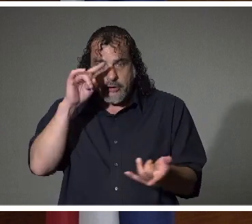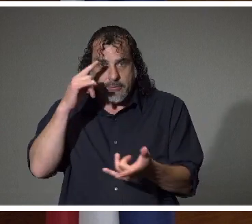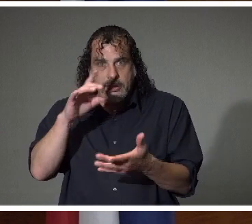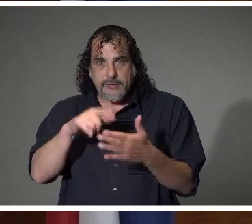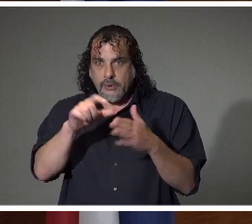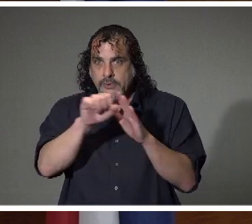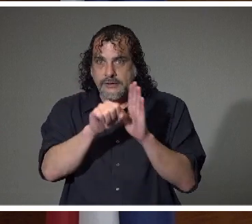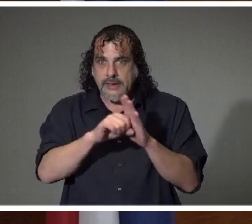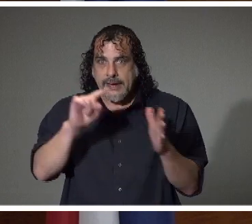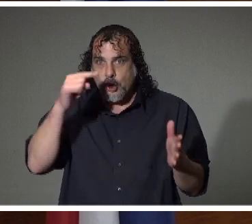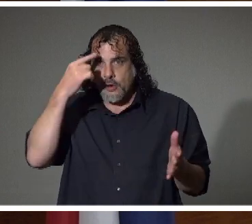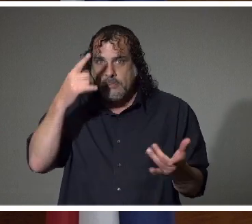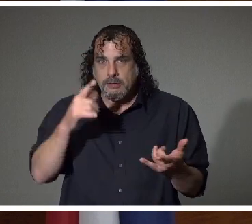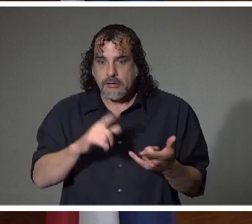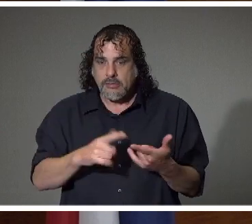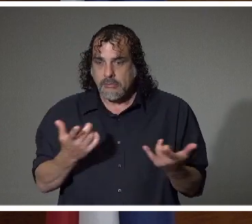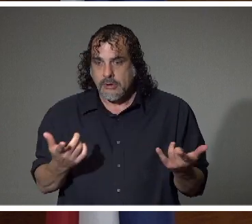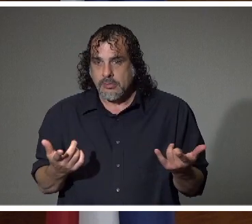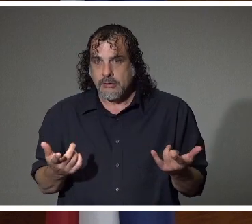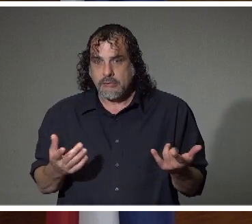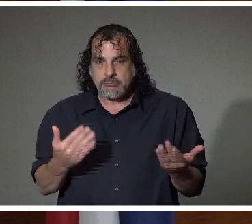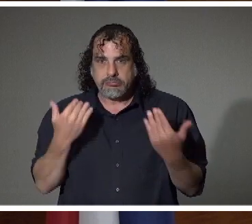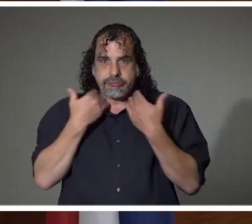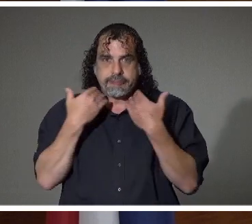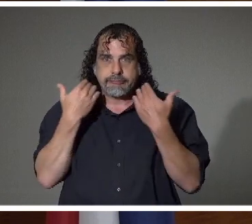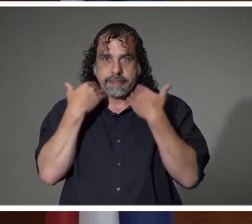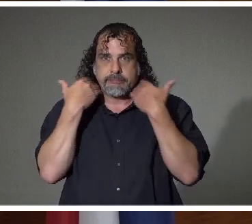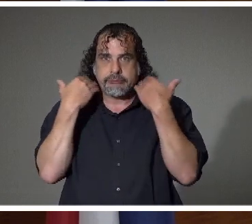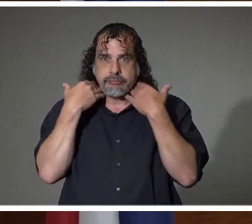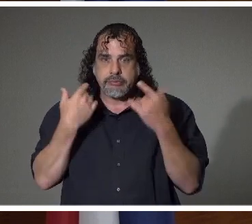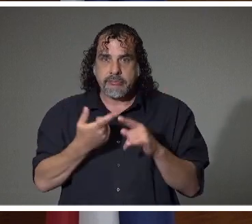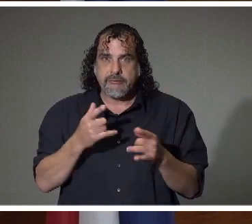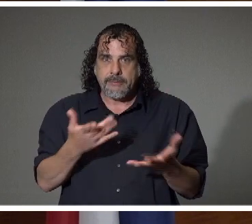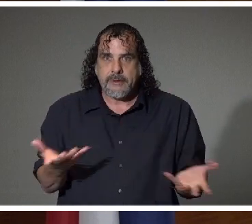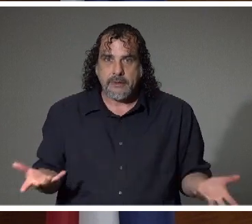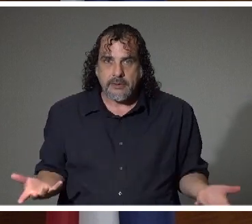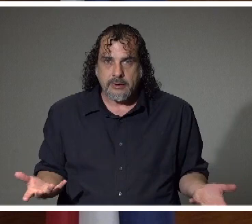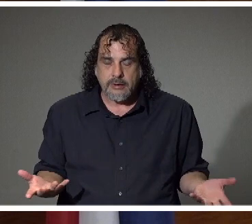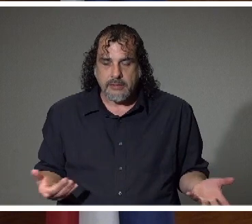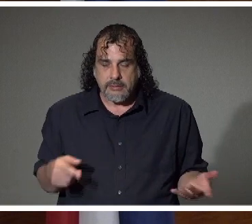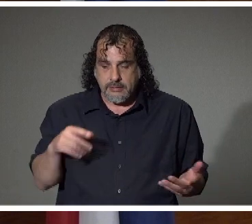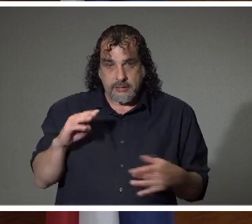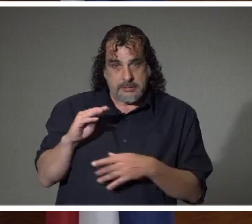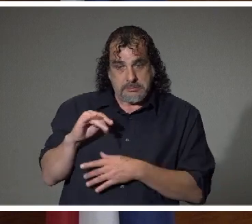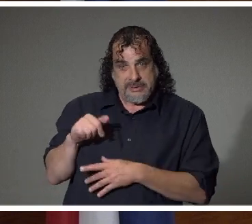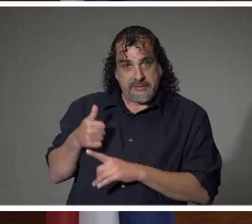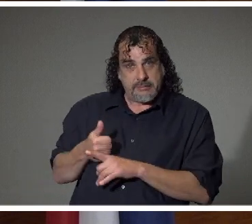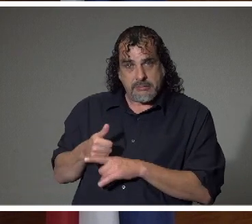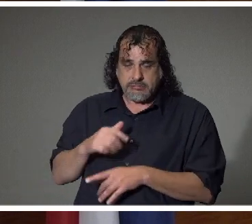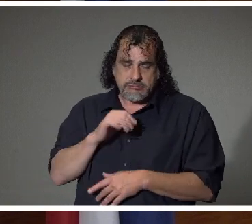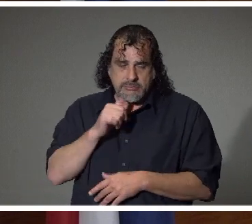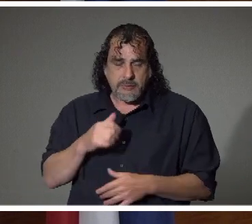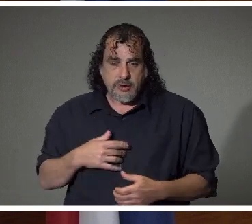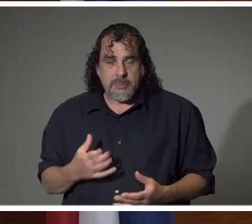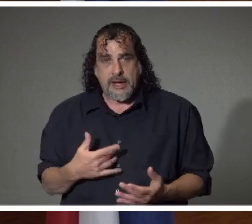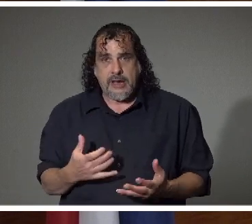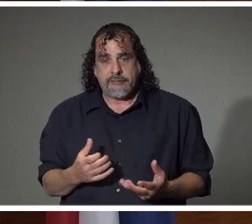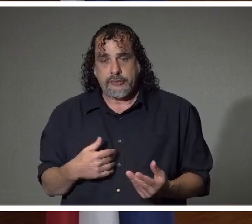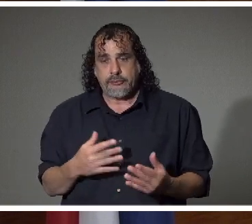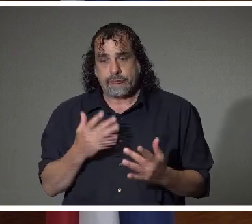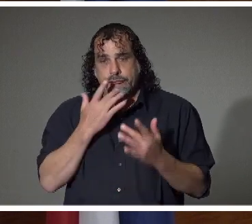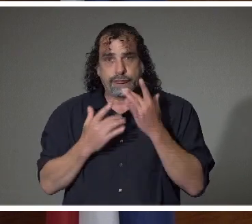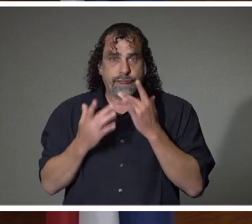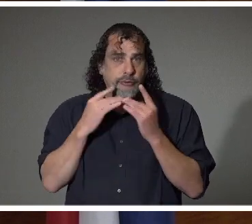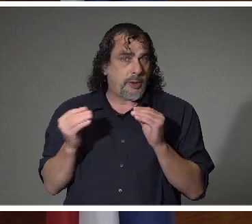state governments, got the chance of being bankrupt because of this. I don't think Mississippi's in that position. We may have to tighten our belt. We're used to doing